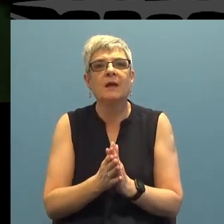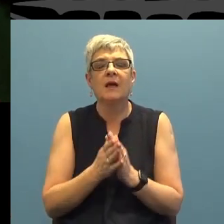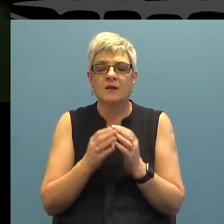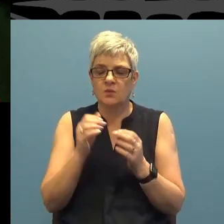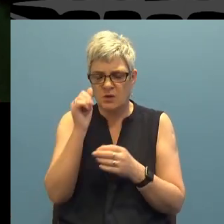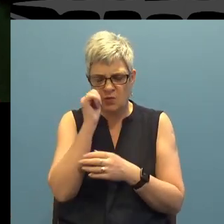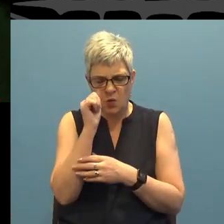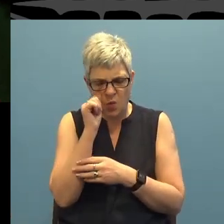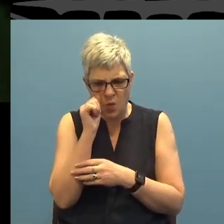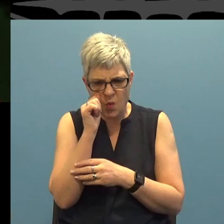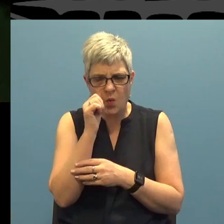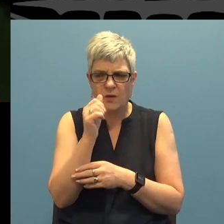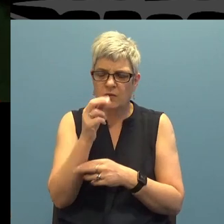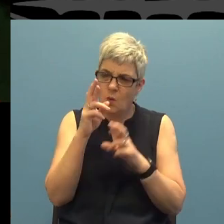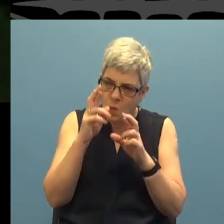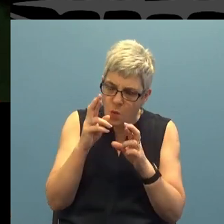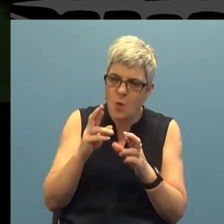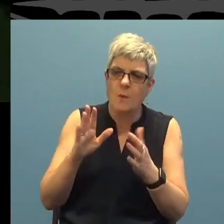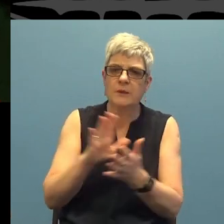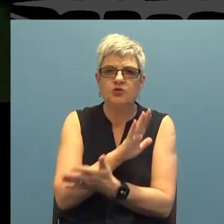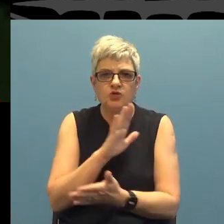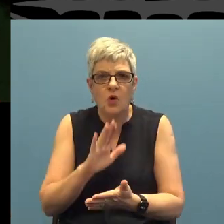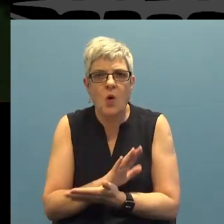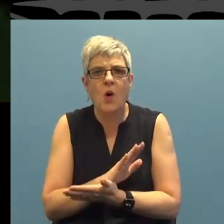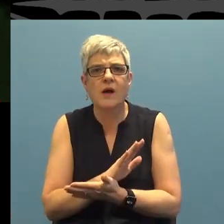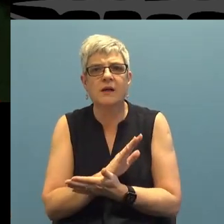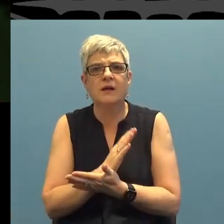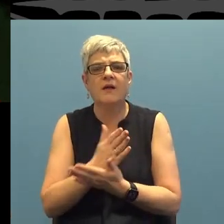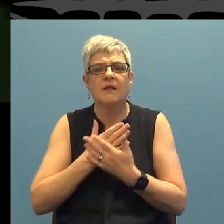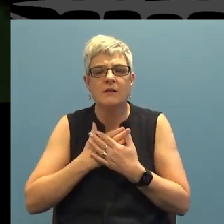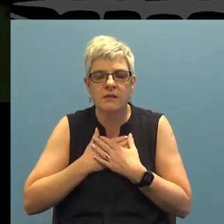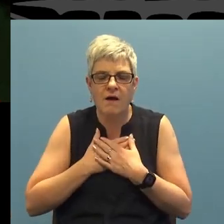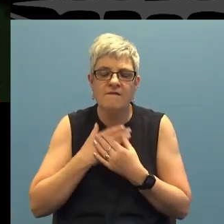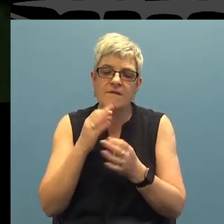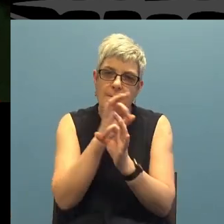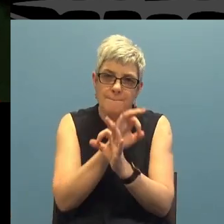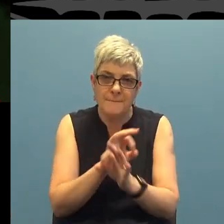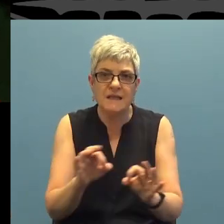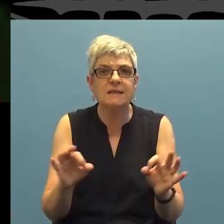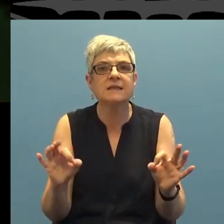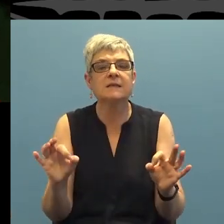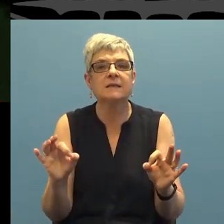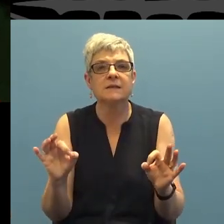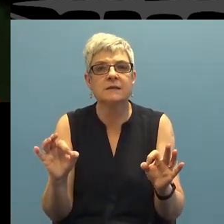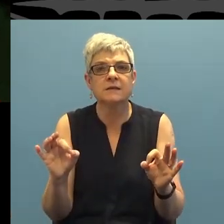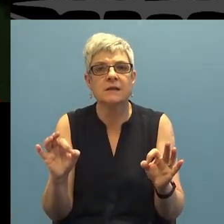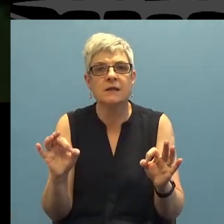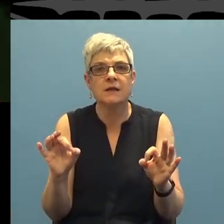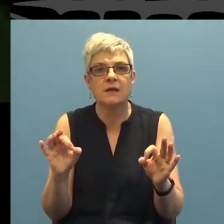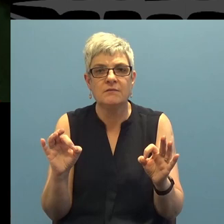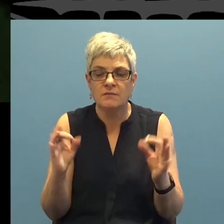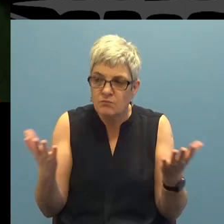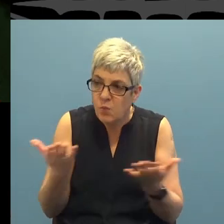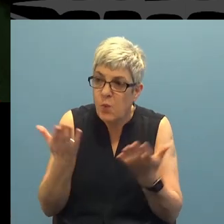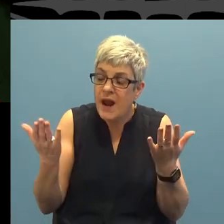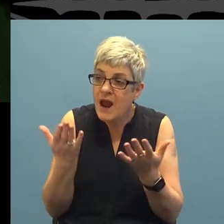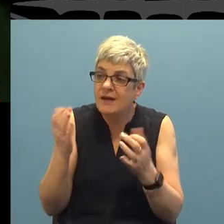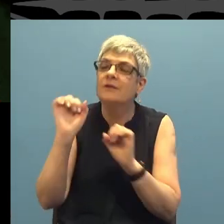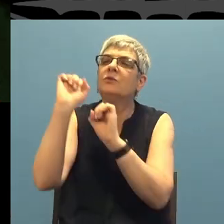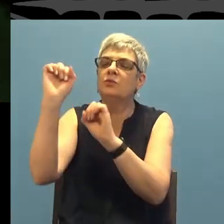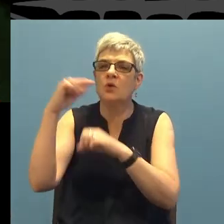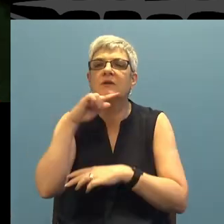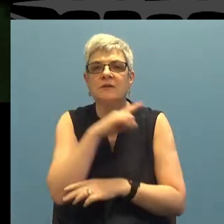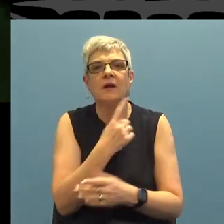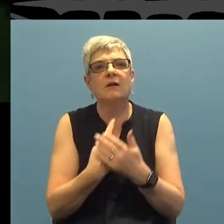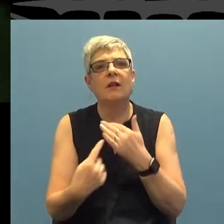As we make known the hope and the joy and the love and the peace that's found in your Son alone.